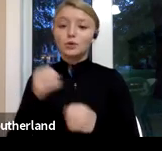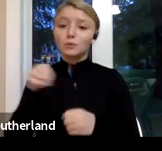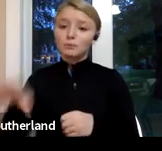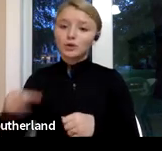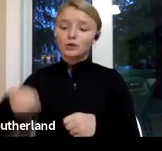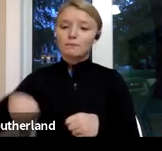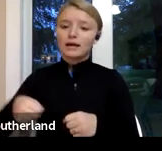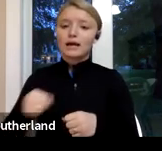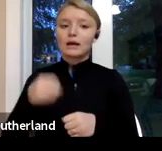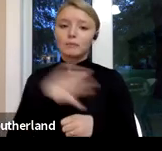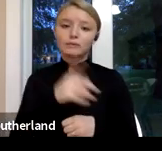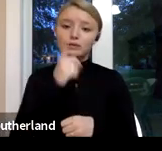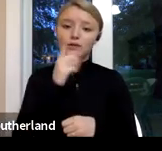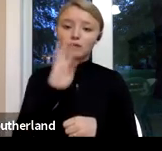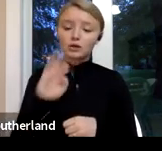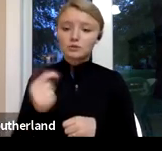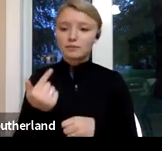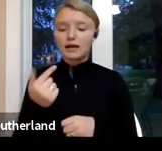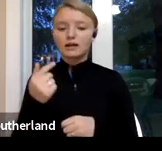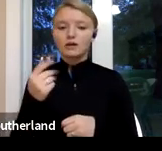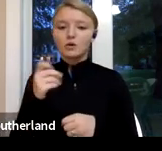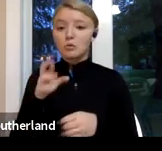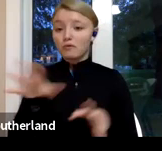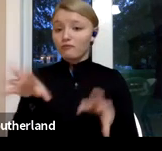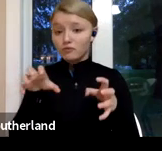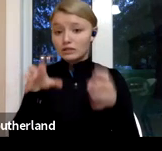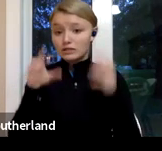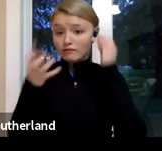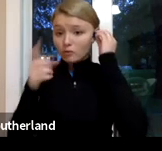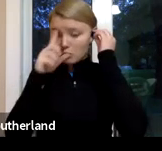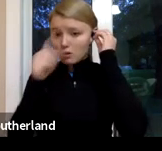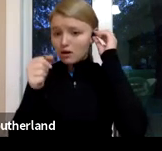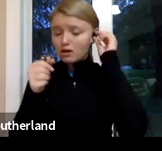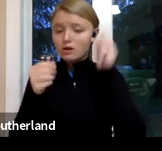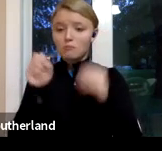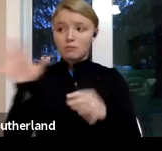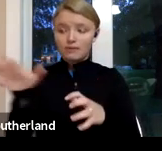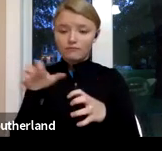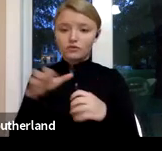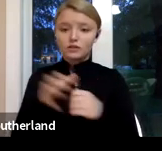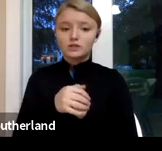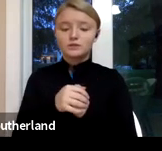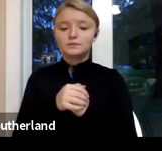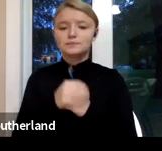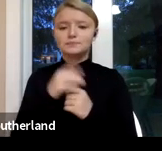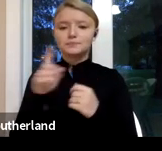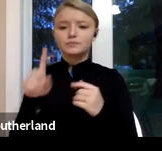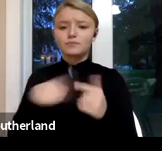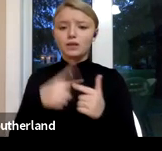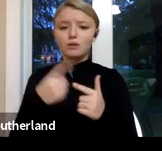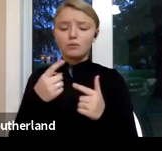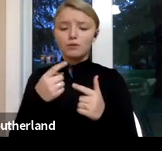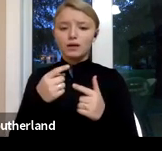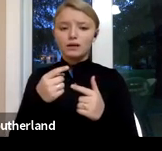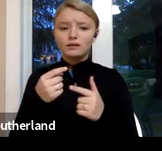them in their lunch bag. You can even freeze these, throw them in the freezer. And when they thaw a little bit, they don't usually